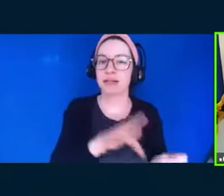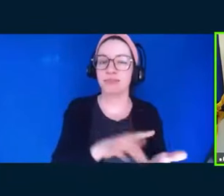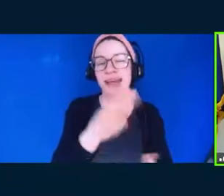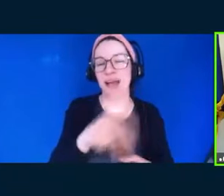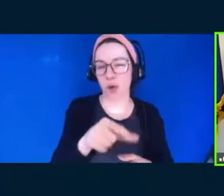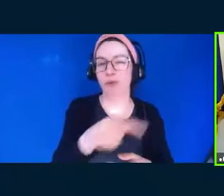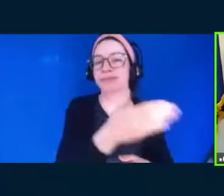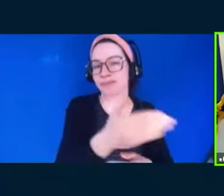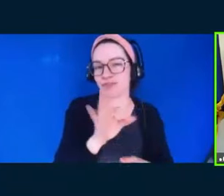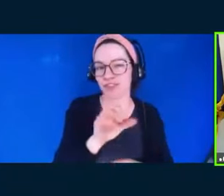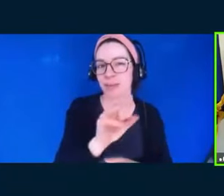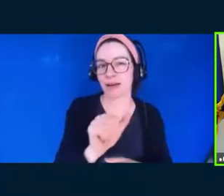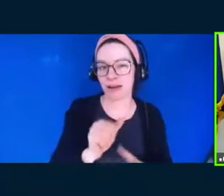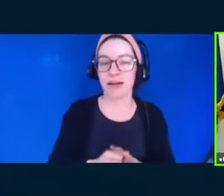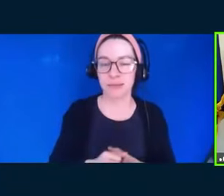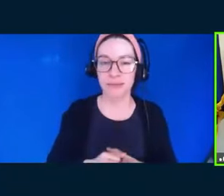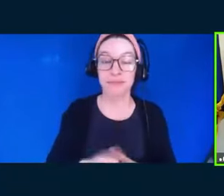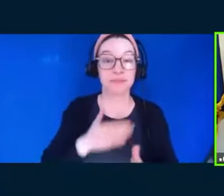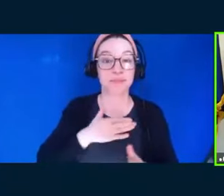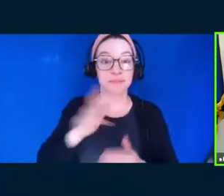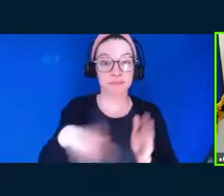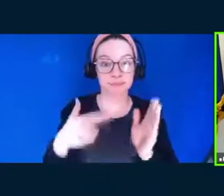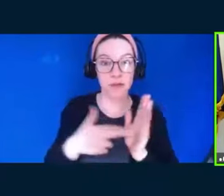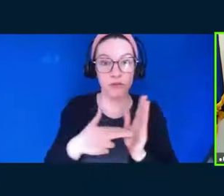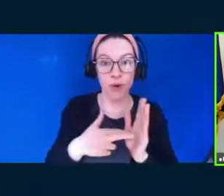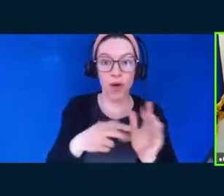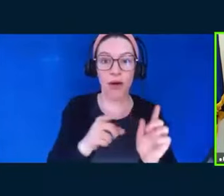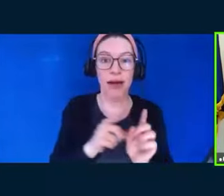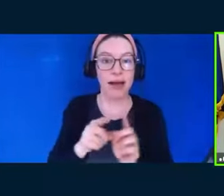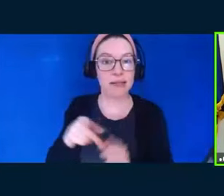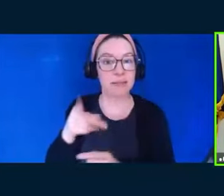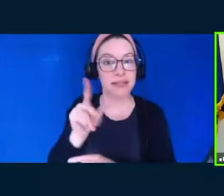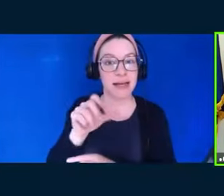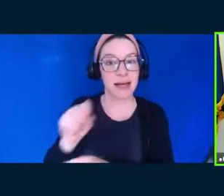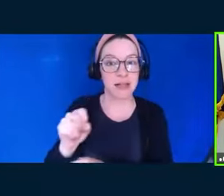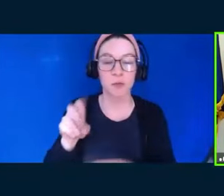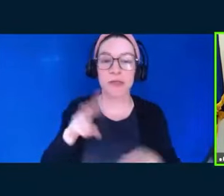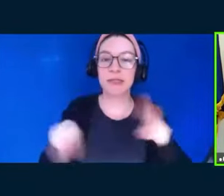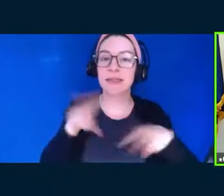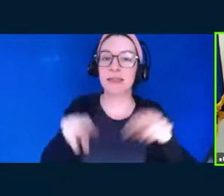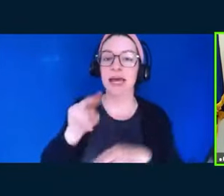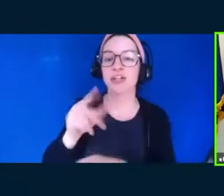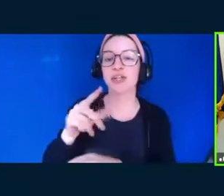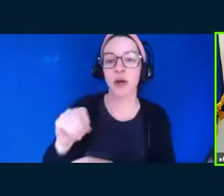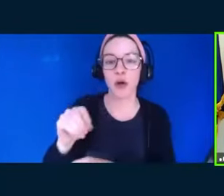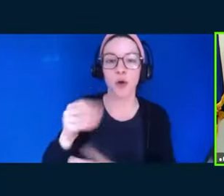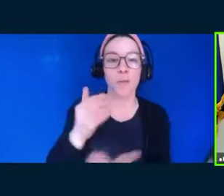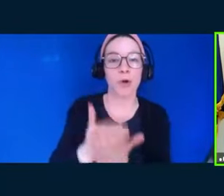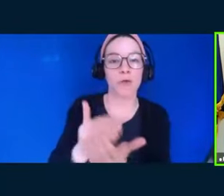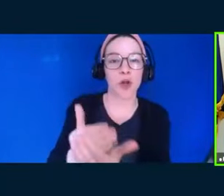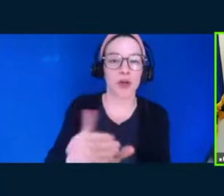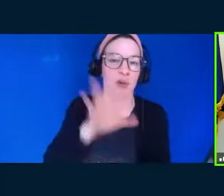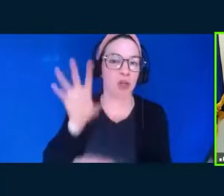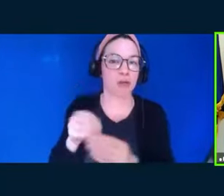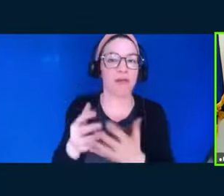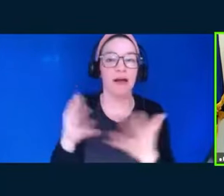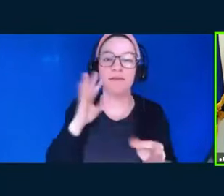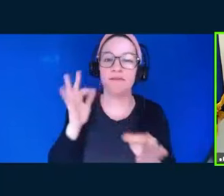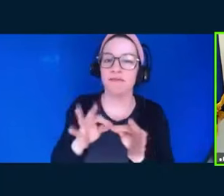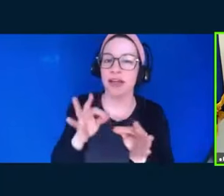FEMA. In my role as PDAS, we oversee the NGO portfolio, which includes a lot of our faith-based work and includes